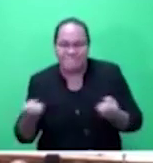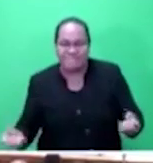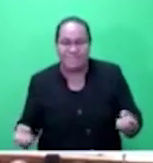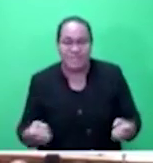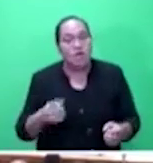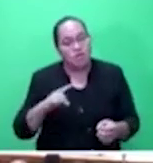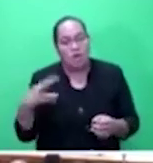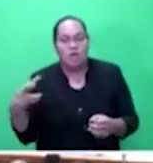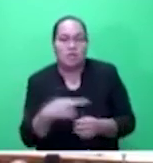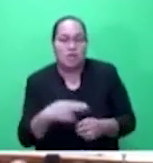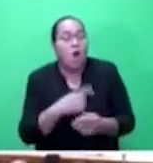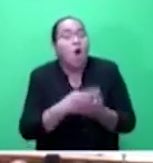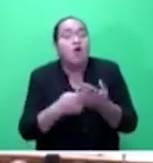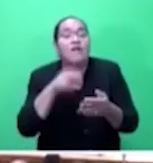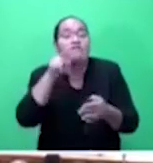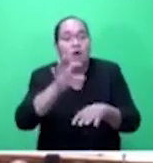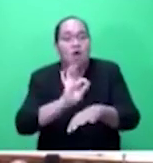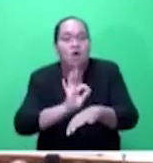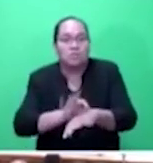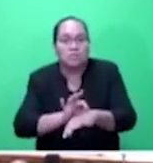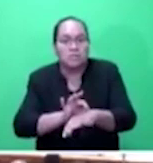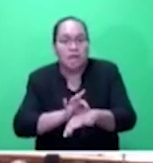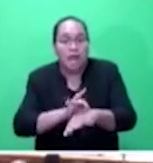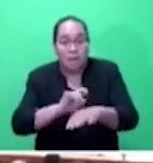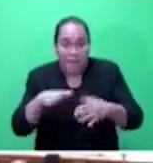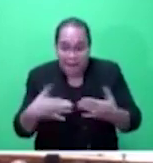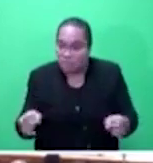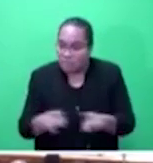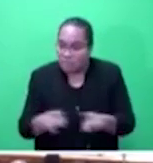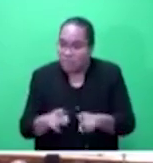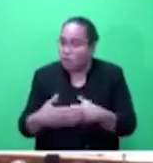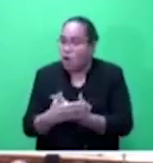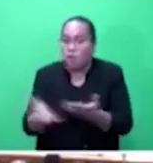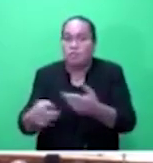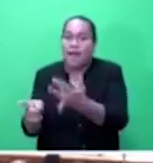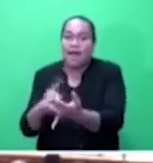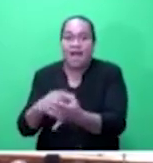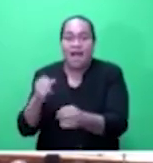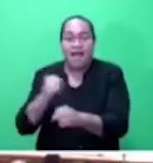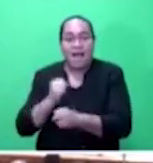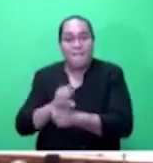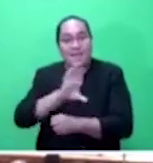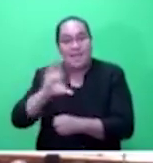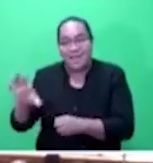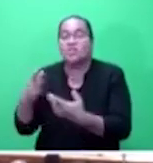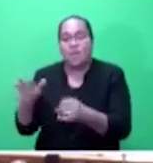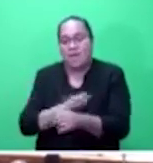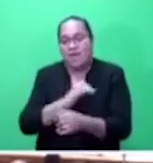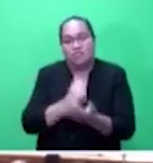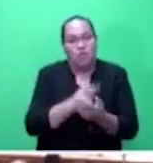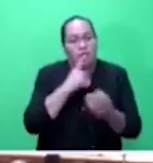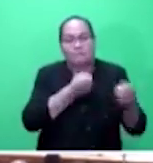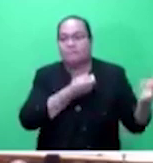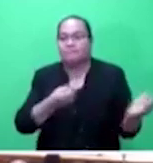for the public health sector. But now we're opening the same relief to the private sector as well, ensuring Fijians can keep